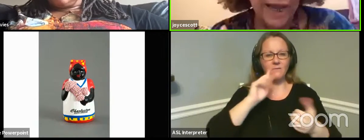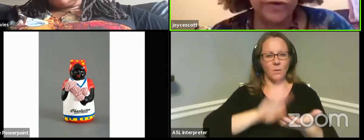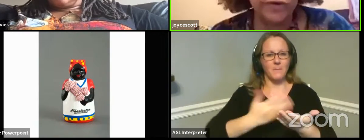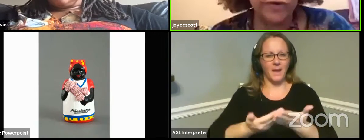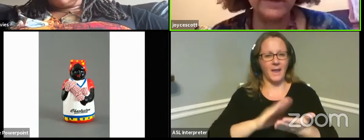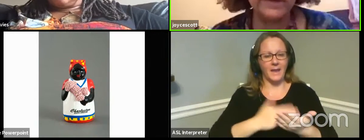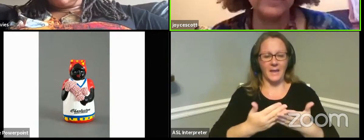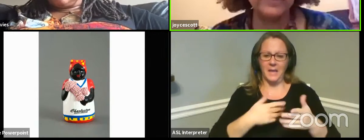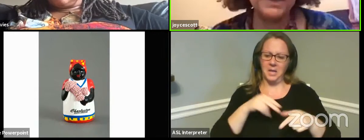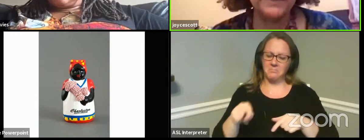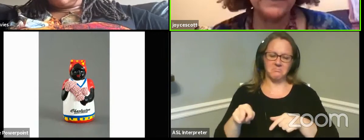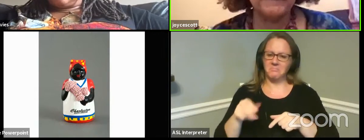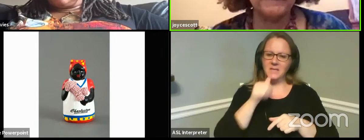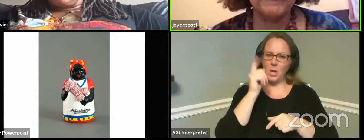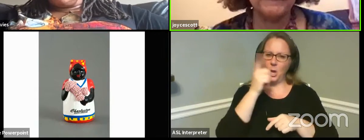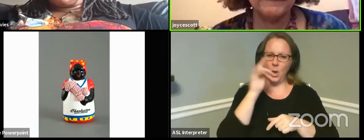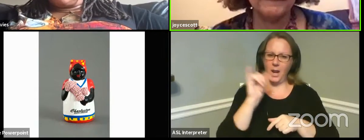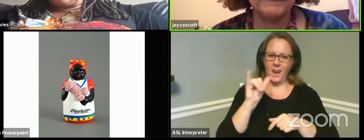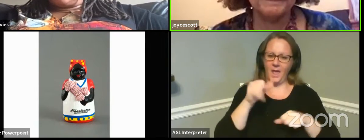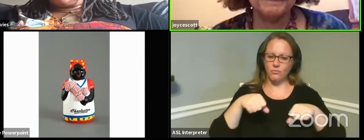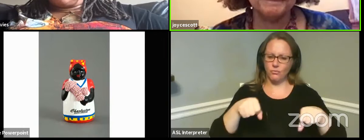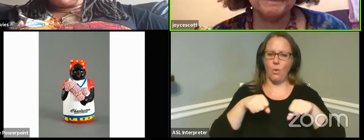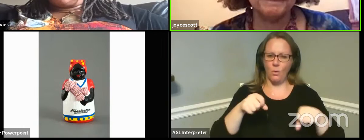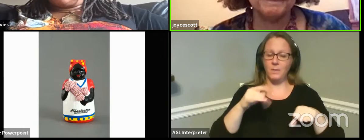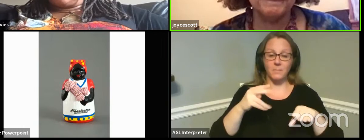I turned it into a penis.